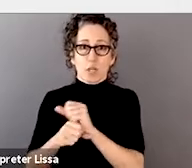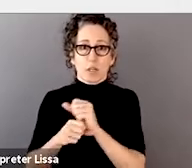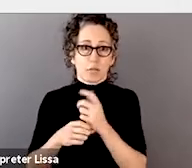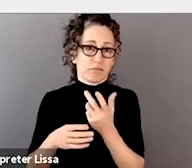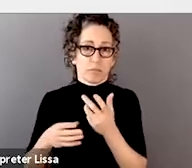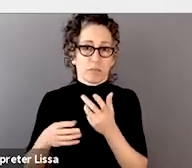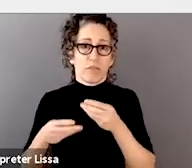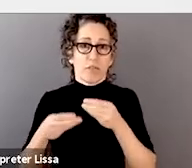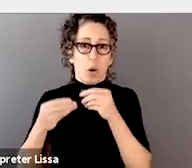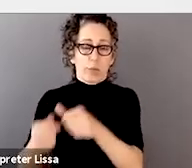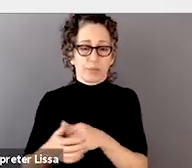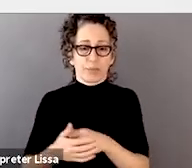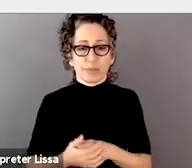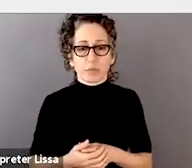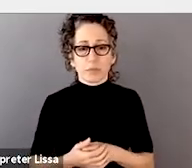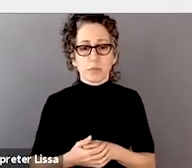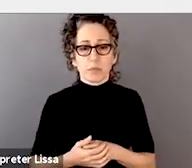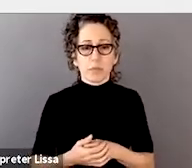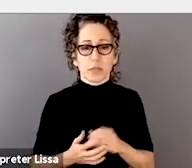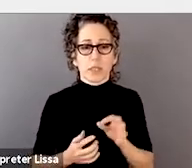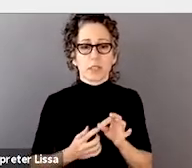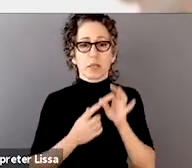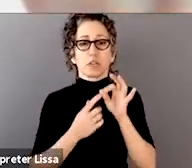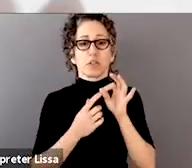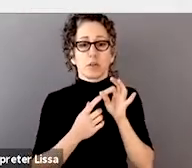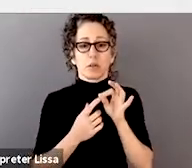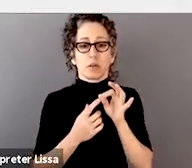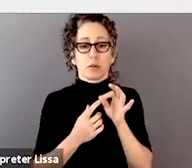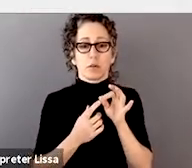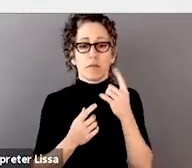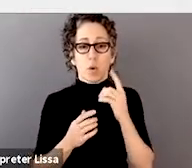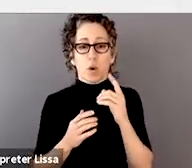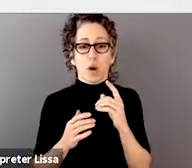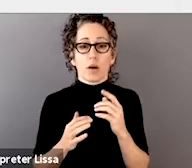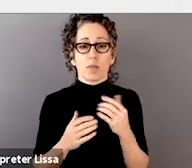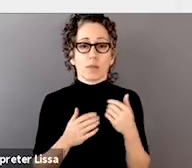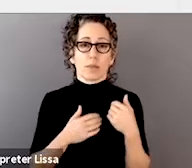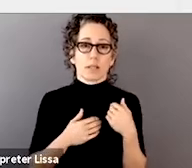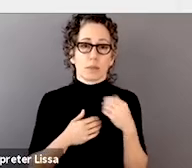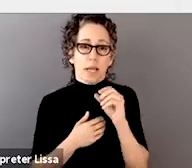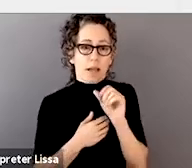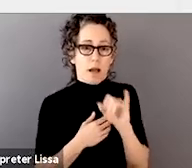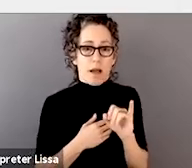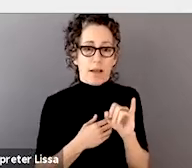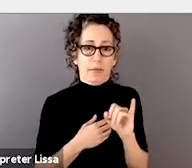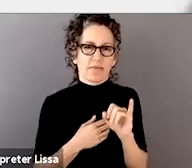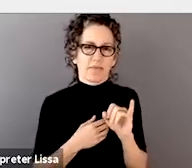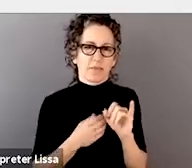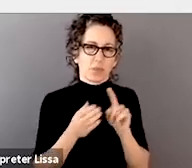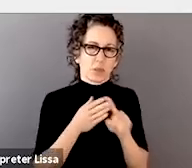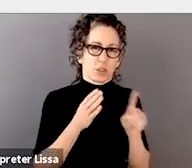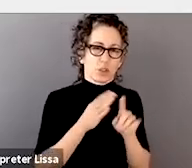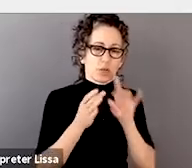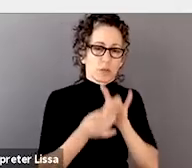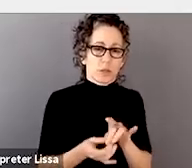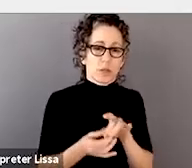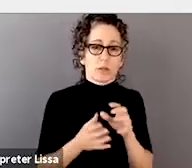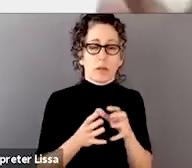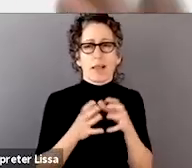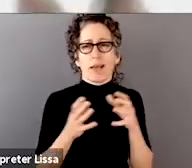industry, especially for responsible AI, there's a lot of advancement on the research side of things. there are tons of